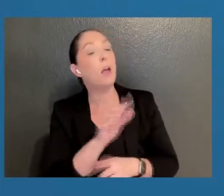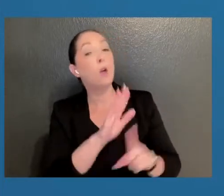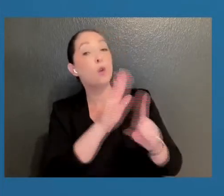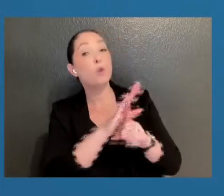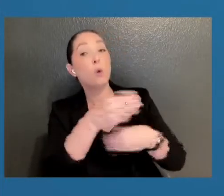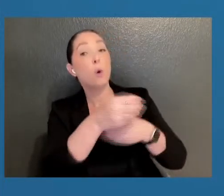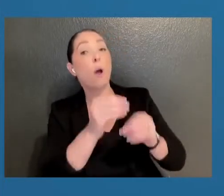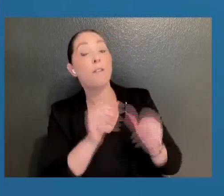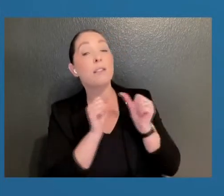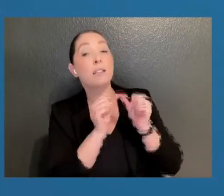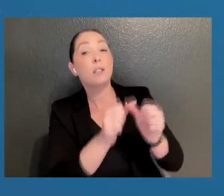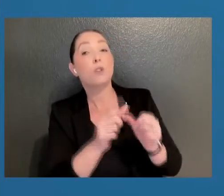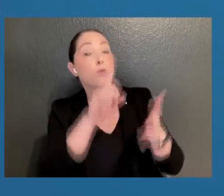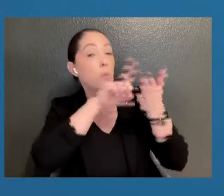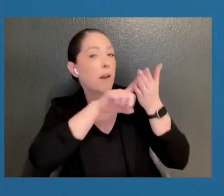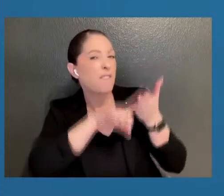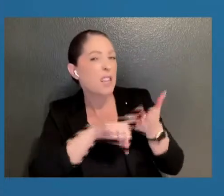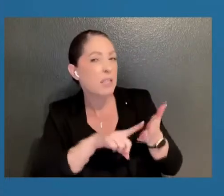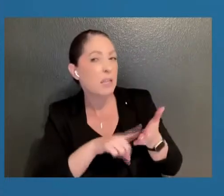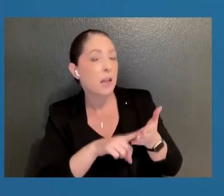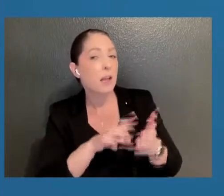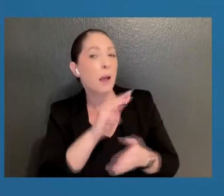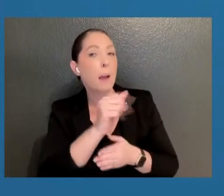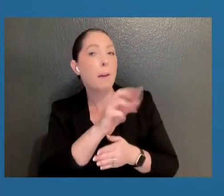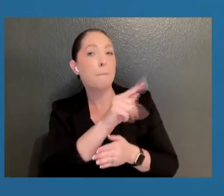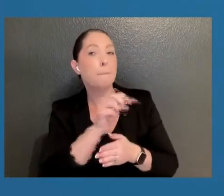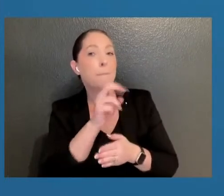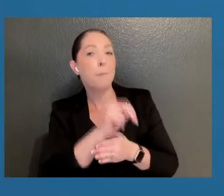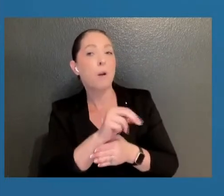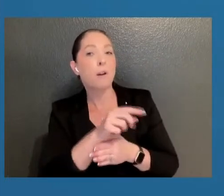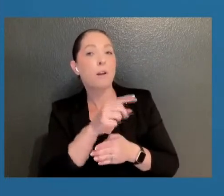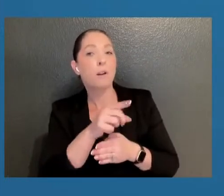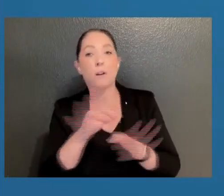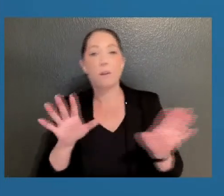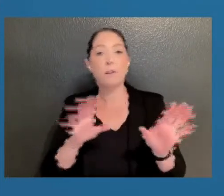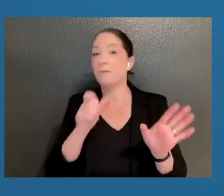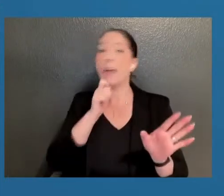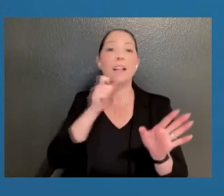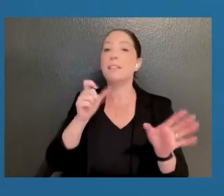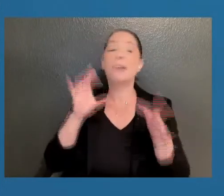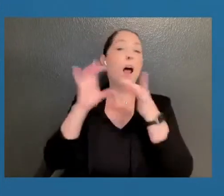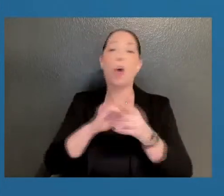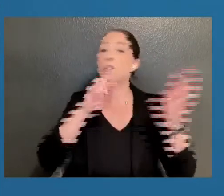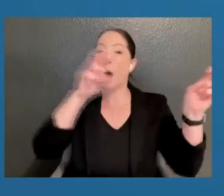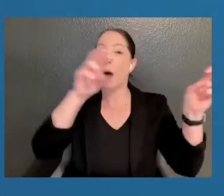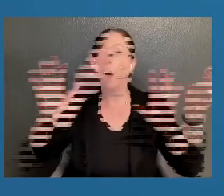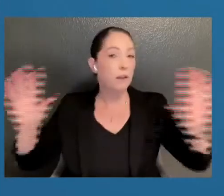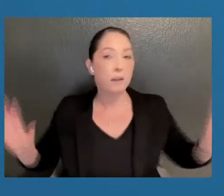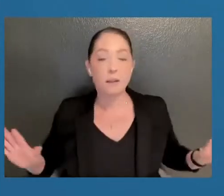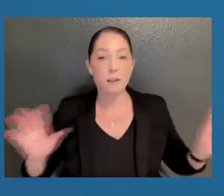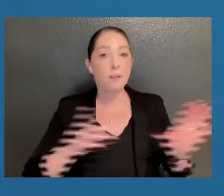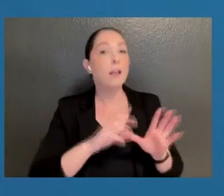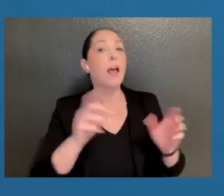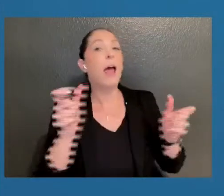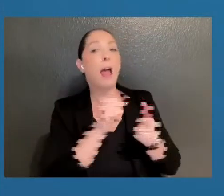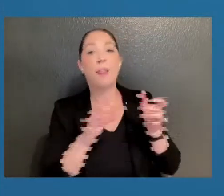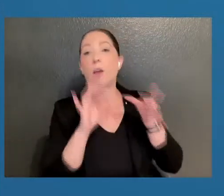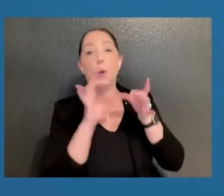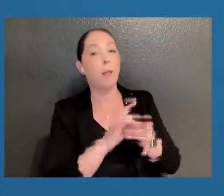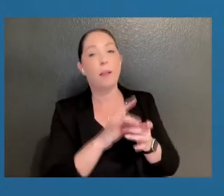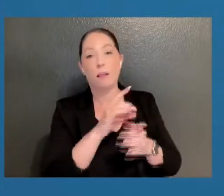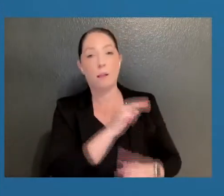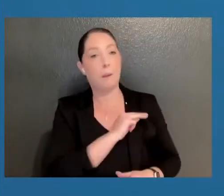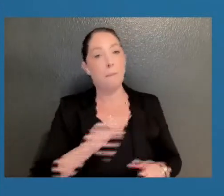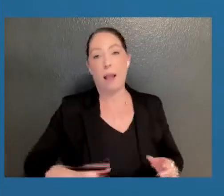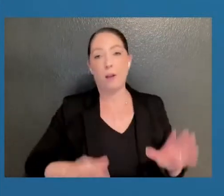investigate Ingrid Luz-Martin, former top aide of the mayor's That's not office, wrong have topic. any connections been made with Mayor Adams? I'm not going to address